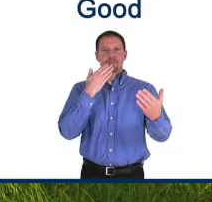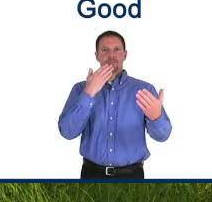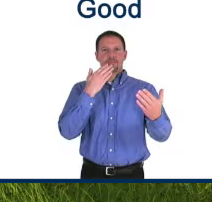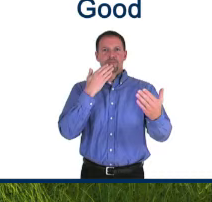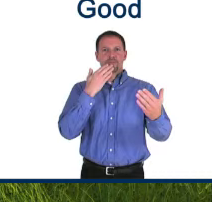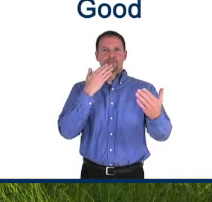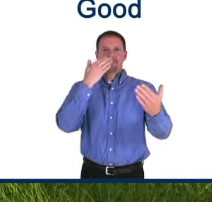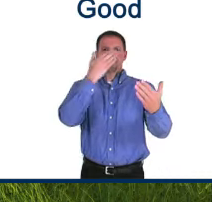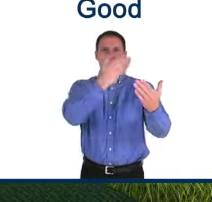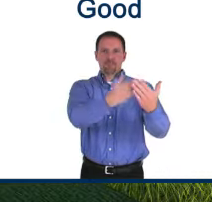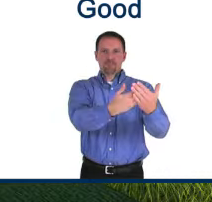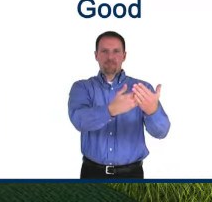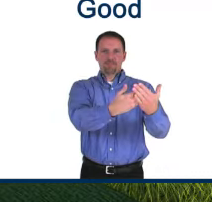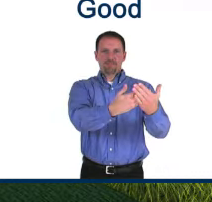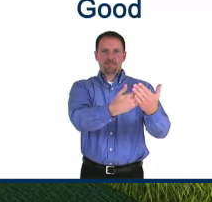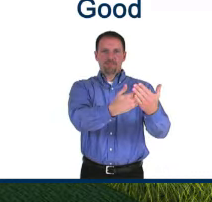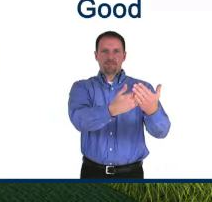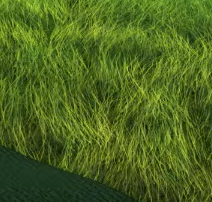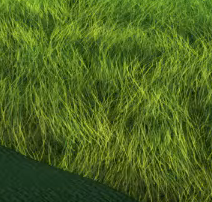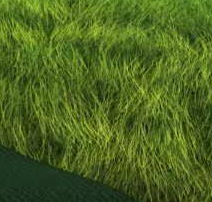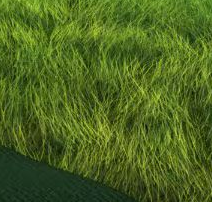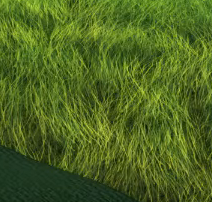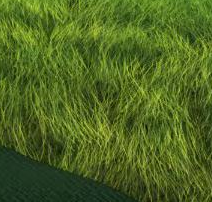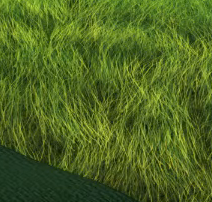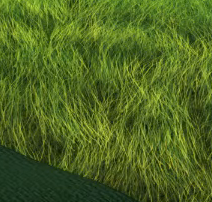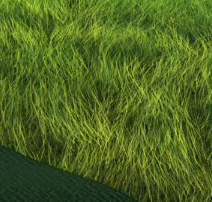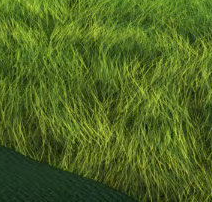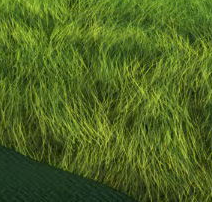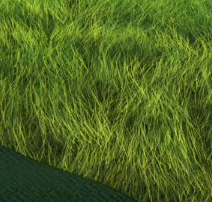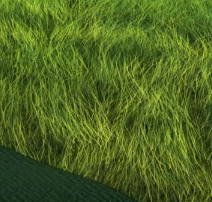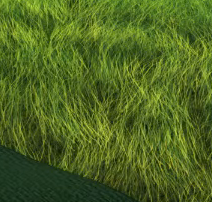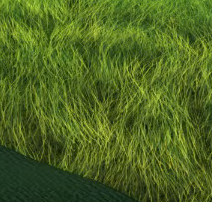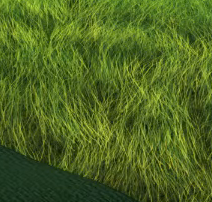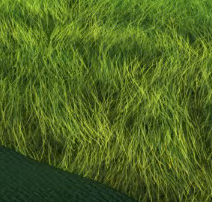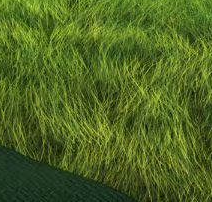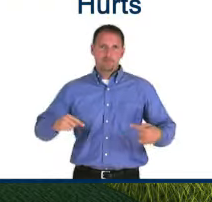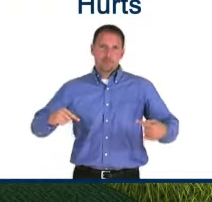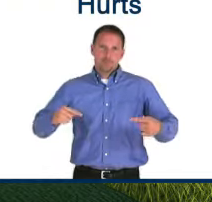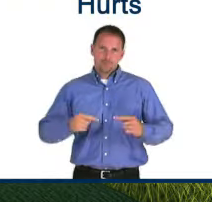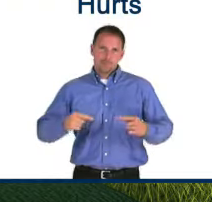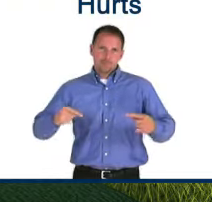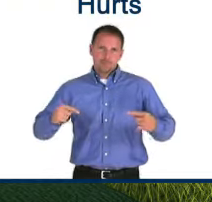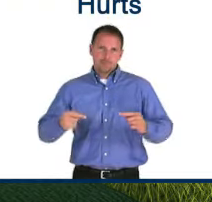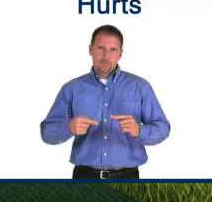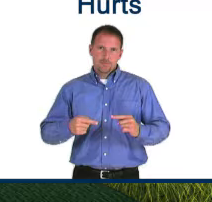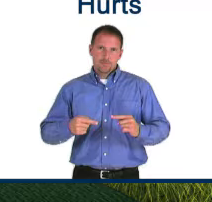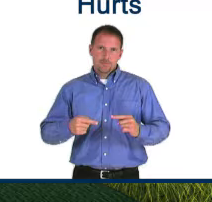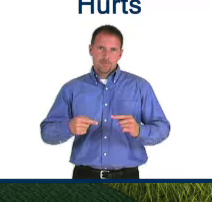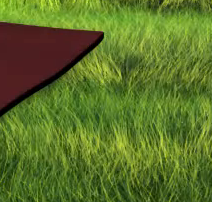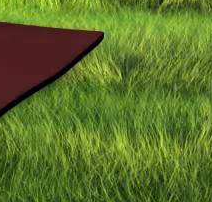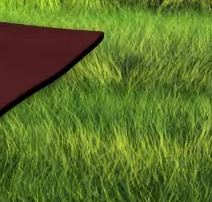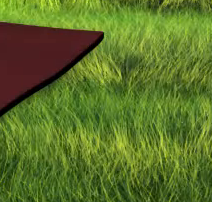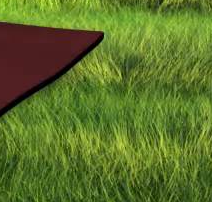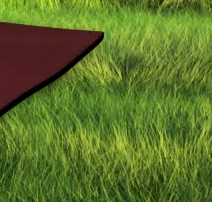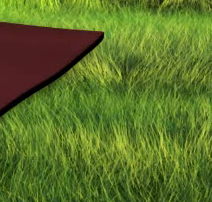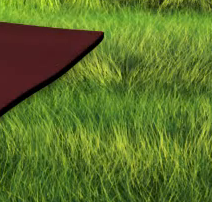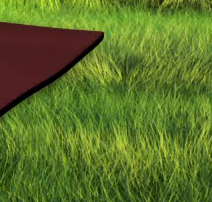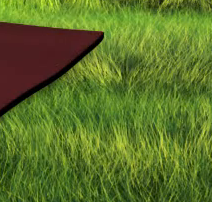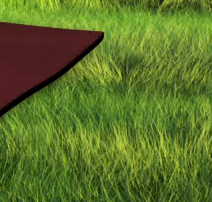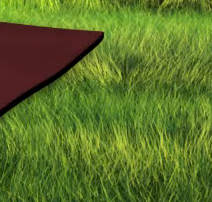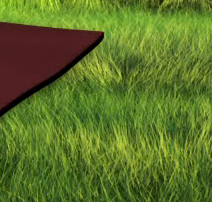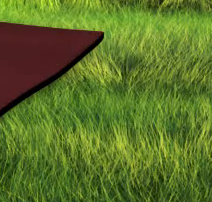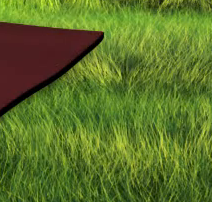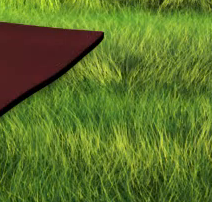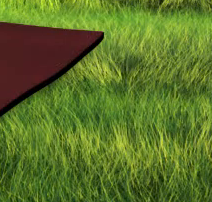so good. Remember, you should never do anything that hurts your body. That's